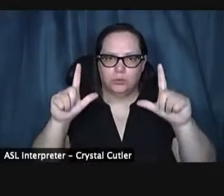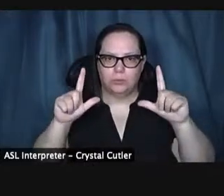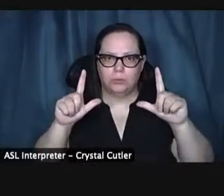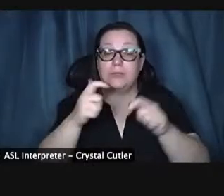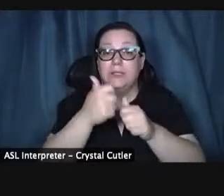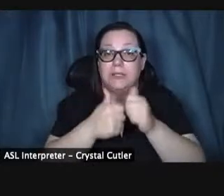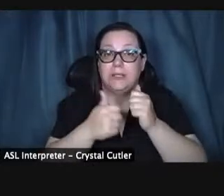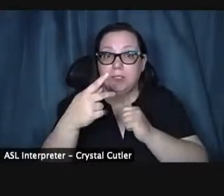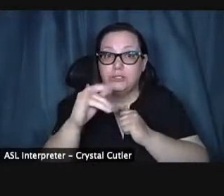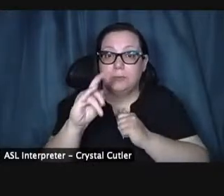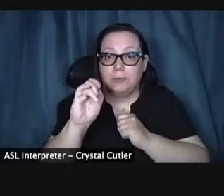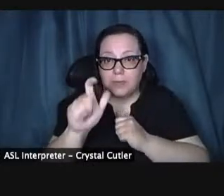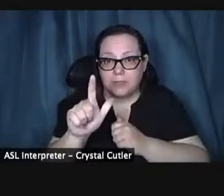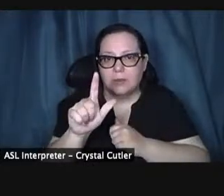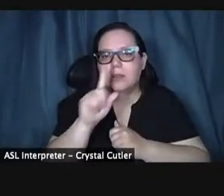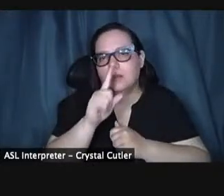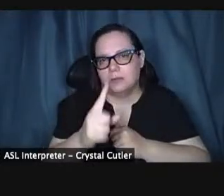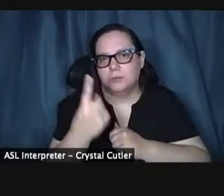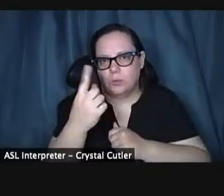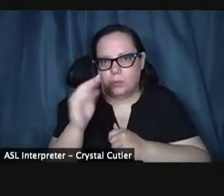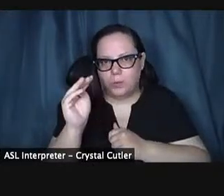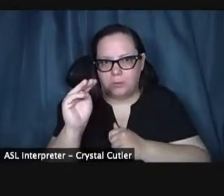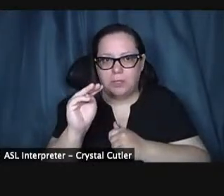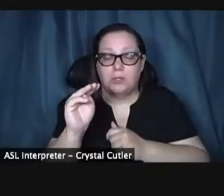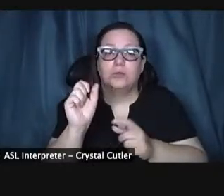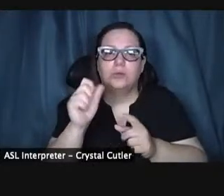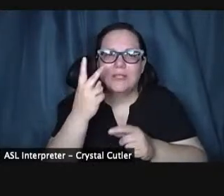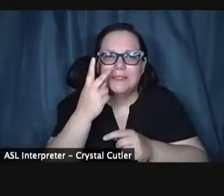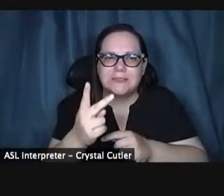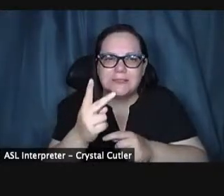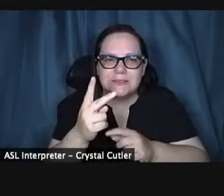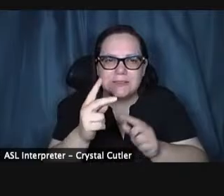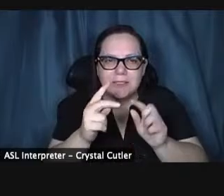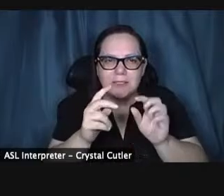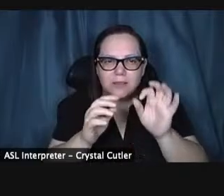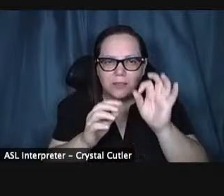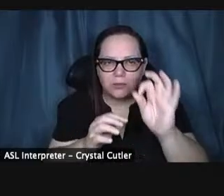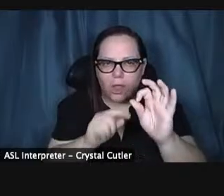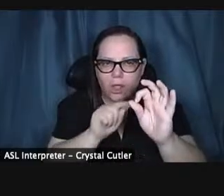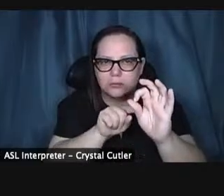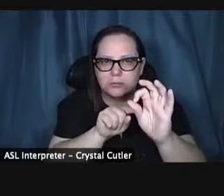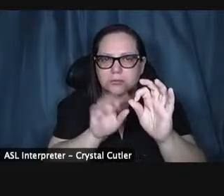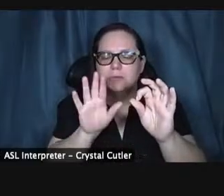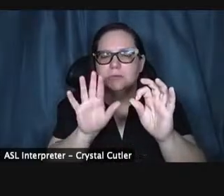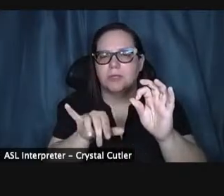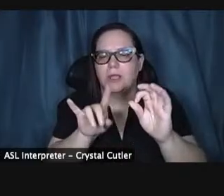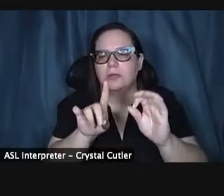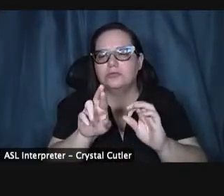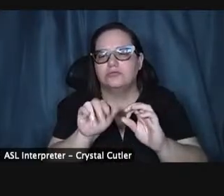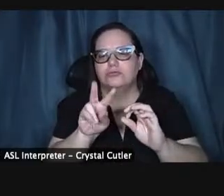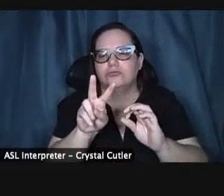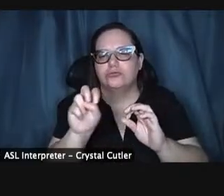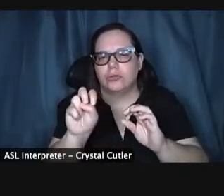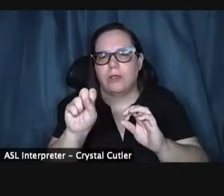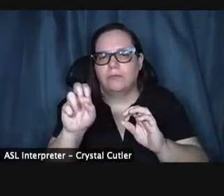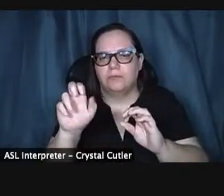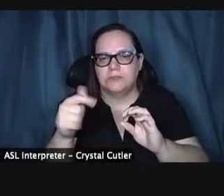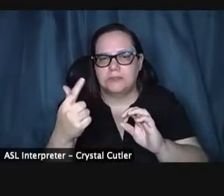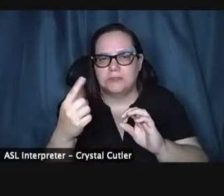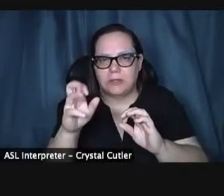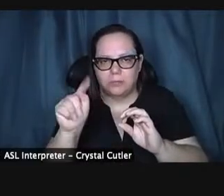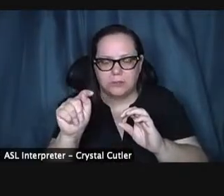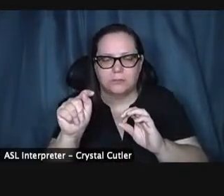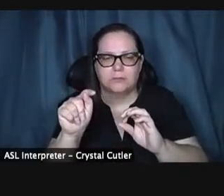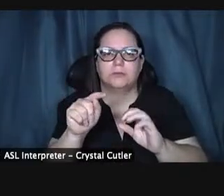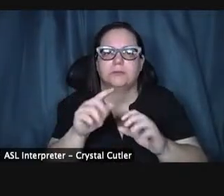meter. Each, you can see the little dots here. Those are what are called drive segments. In between each of these dots,